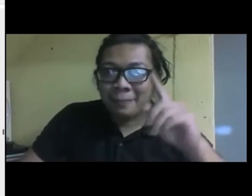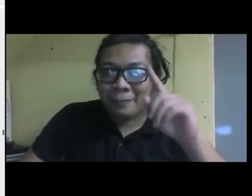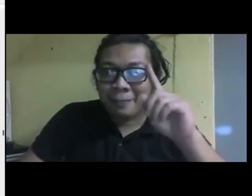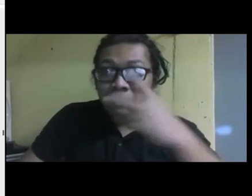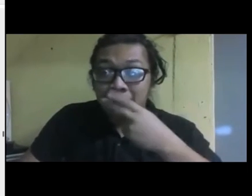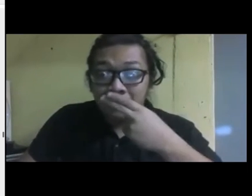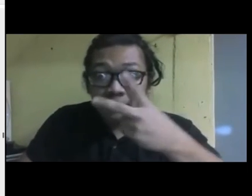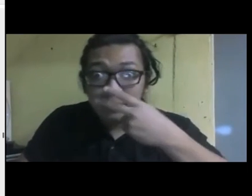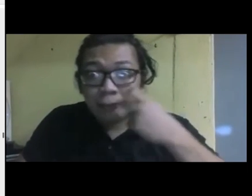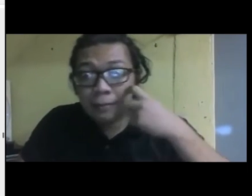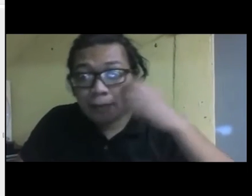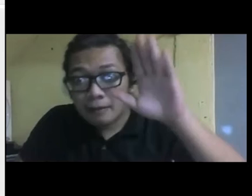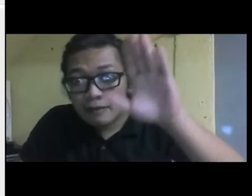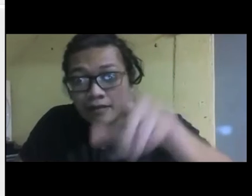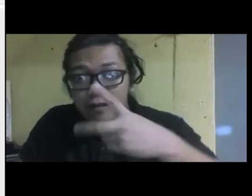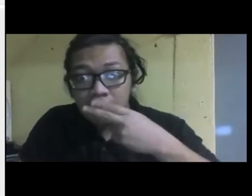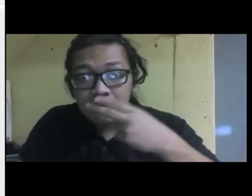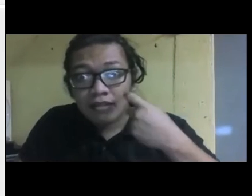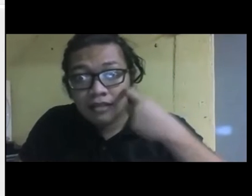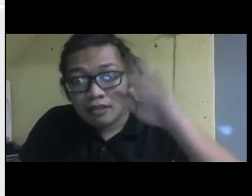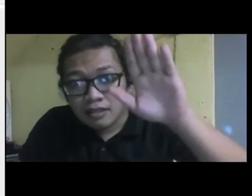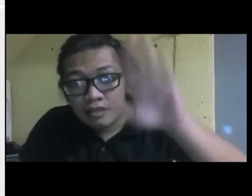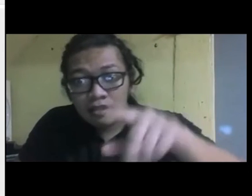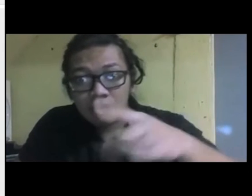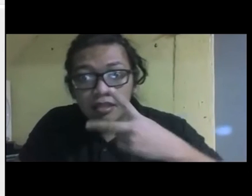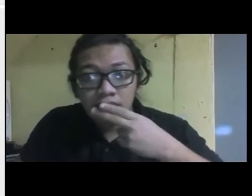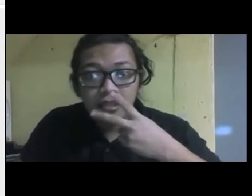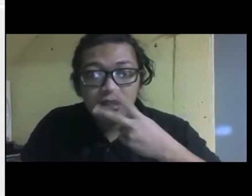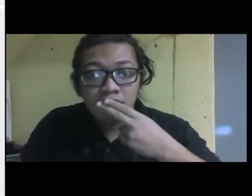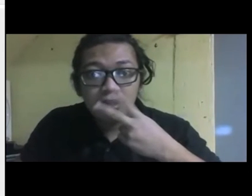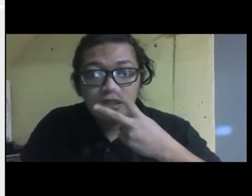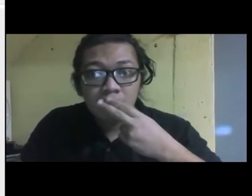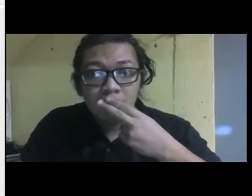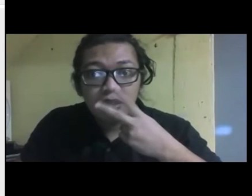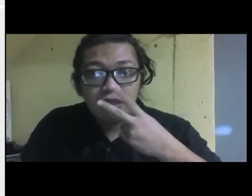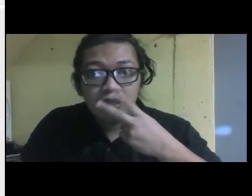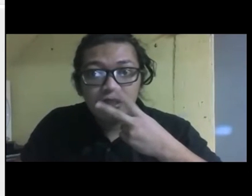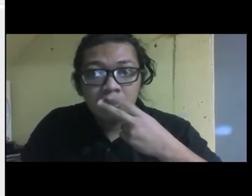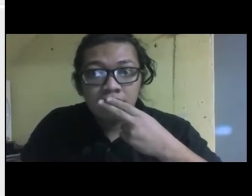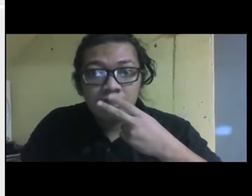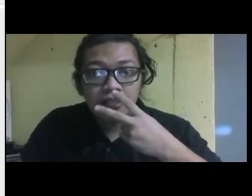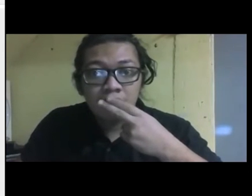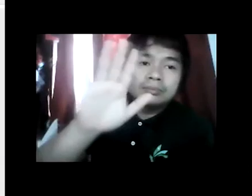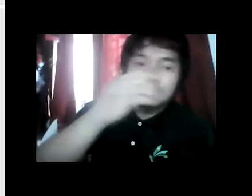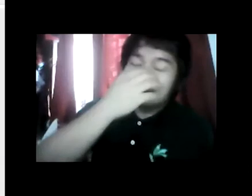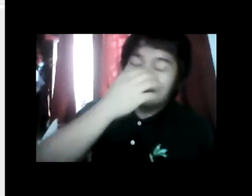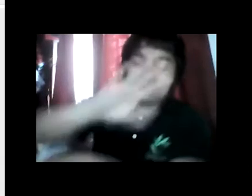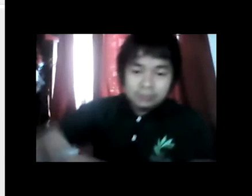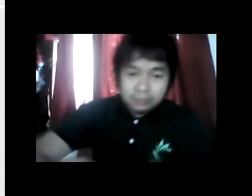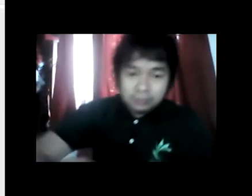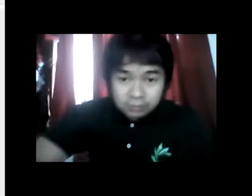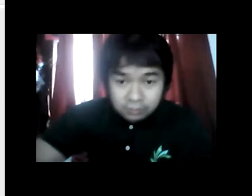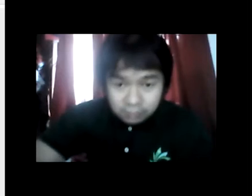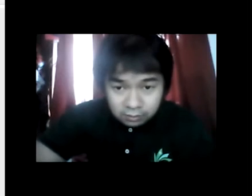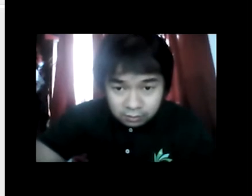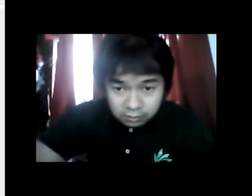This is Nat. Okay, So we did pretty and ugly. Hold on. okay. Yeah,